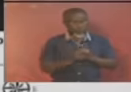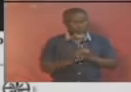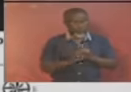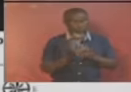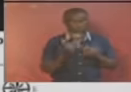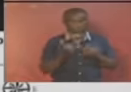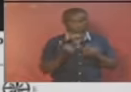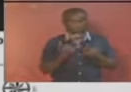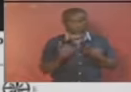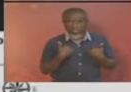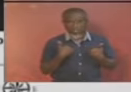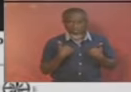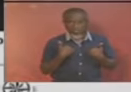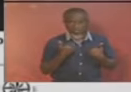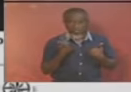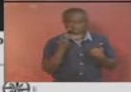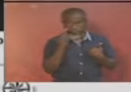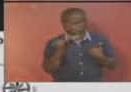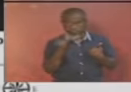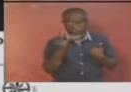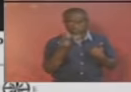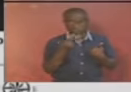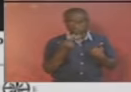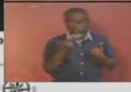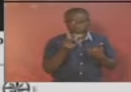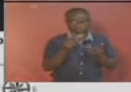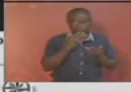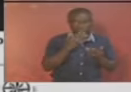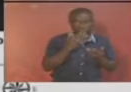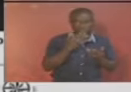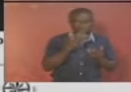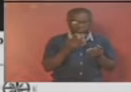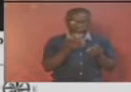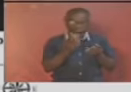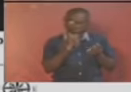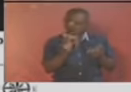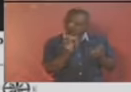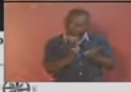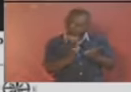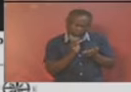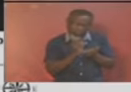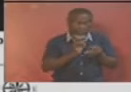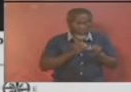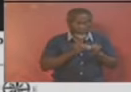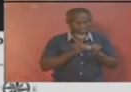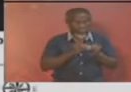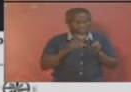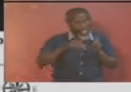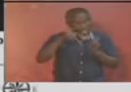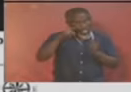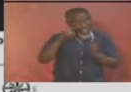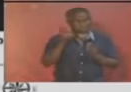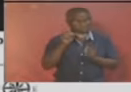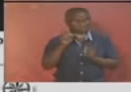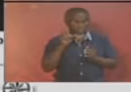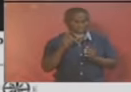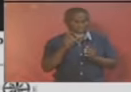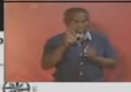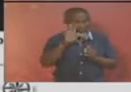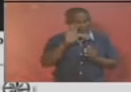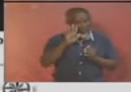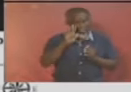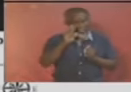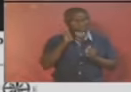seeing really represent smaller numbers than previously, with the highest number, I think, being 5 cases in